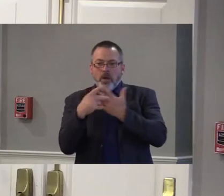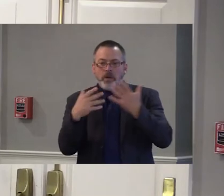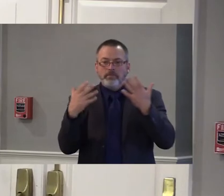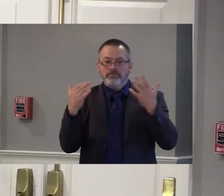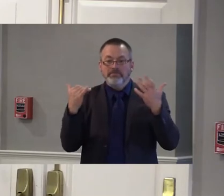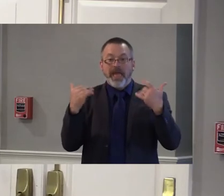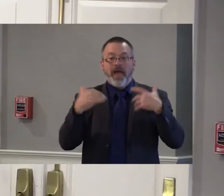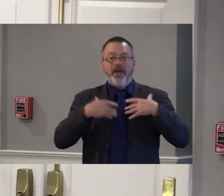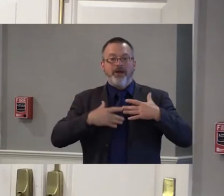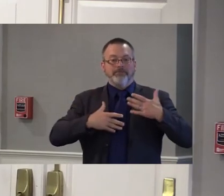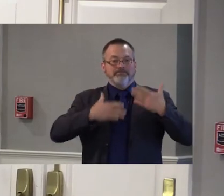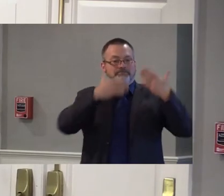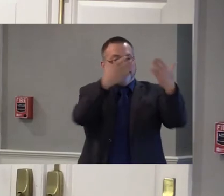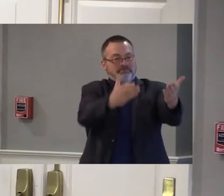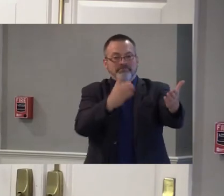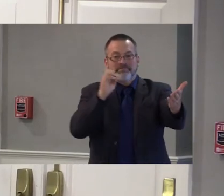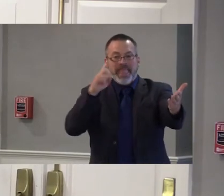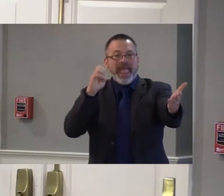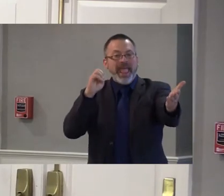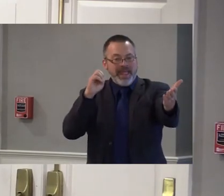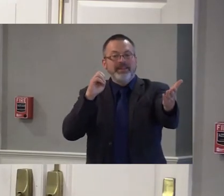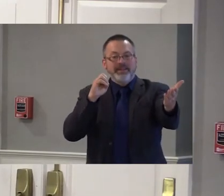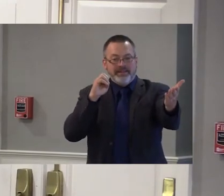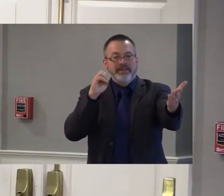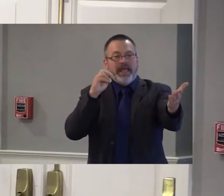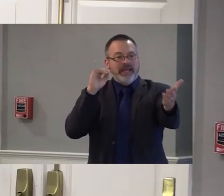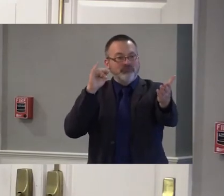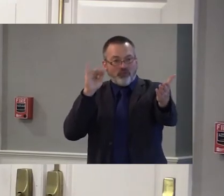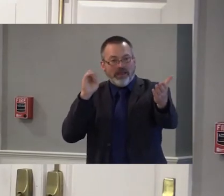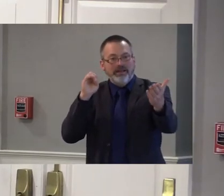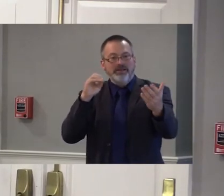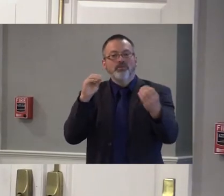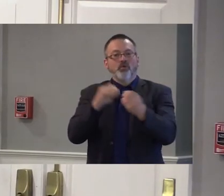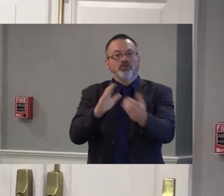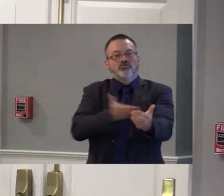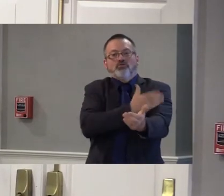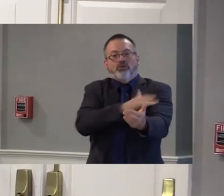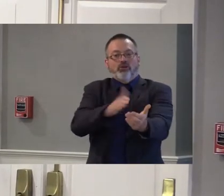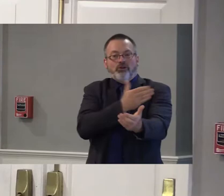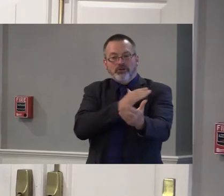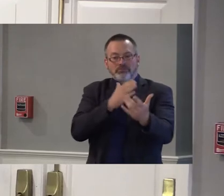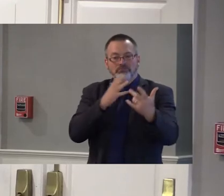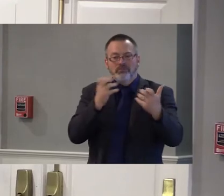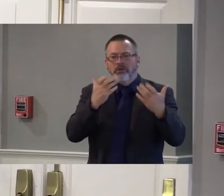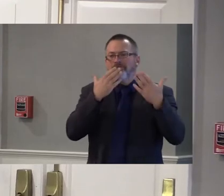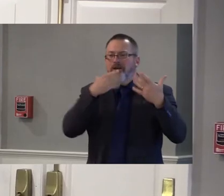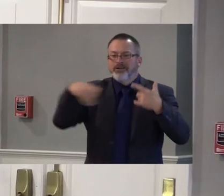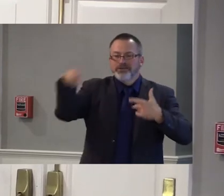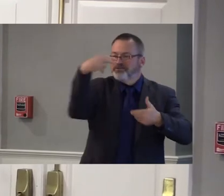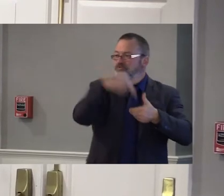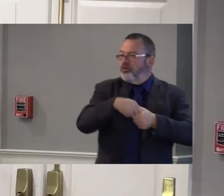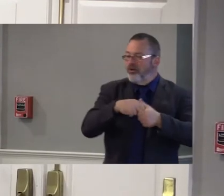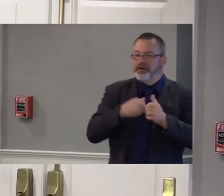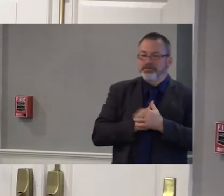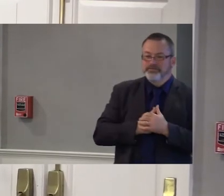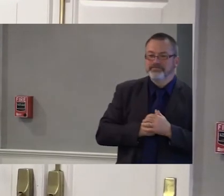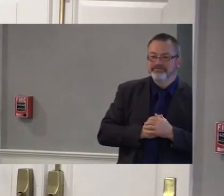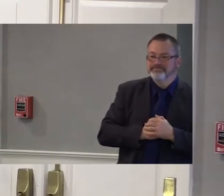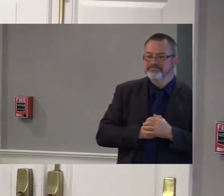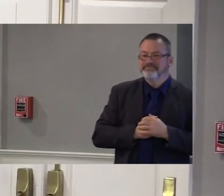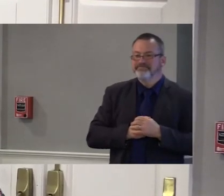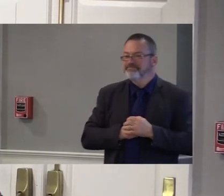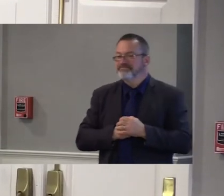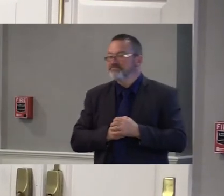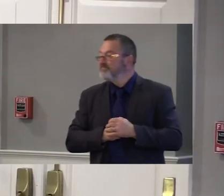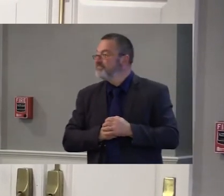us a couple more closeout songs. I can't thank you enough for joining us today and staying with us. Congratulations to our